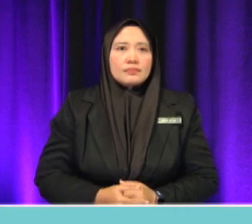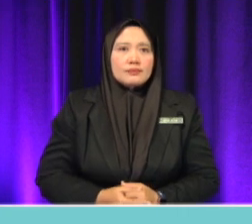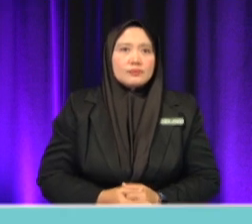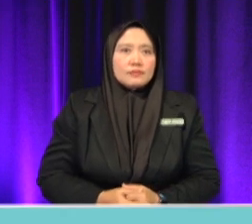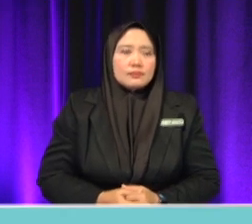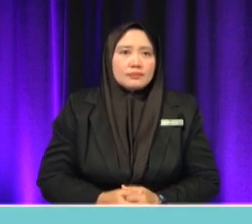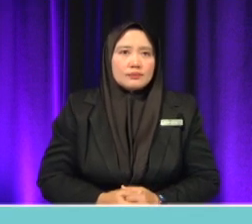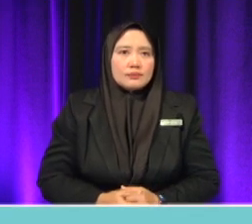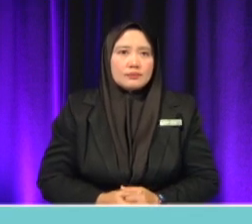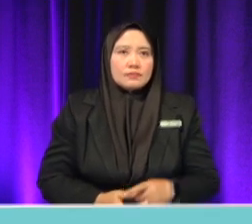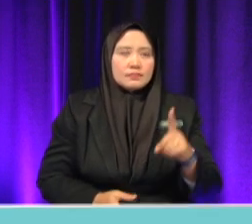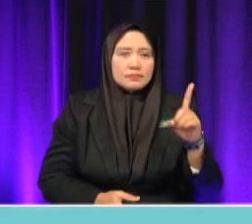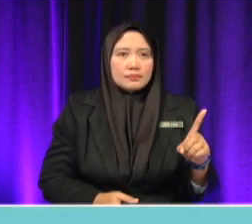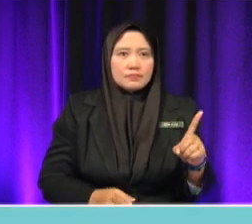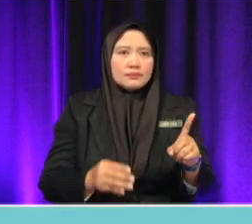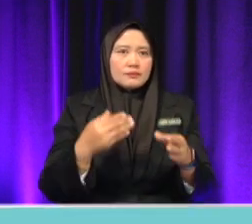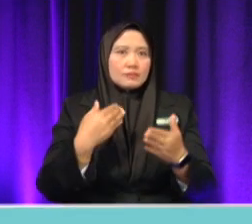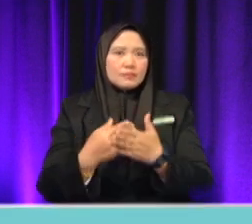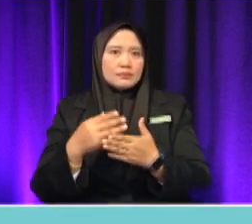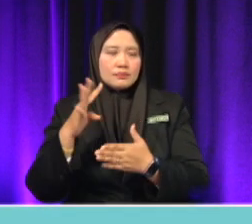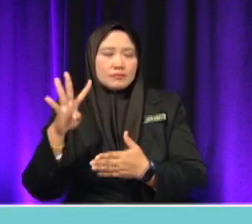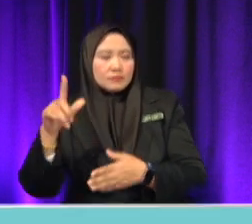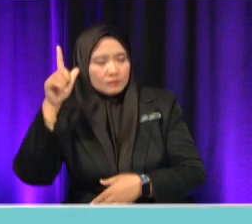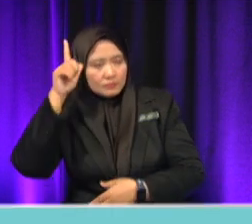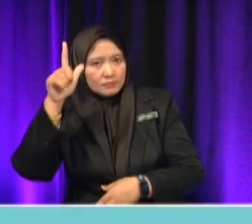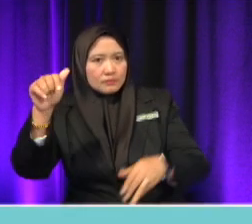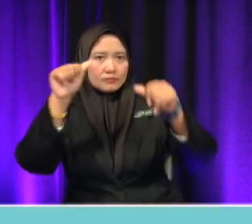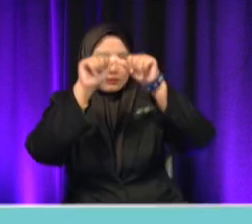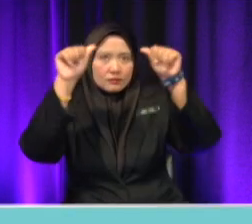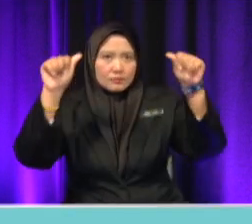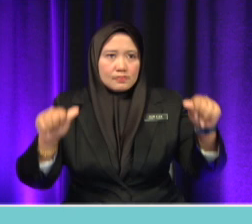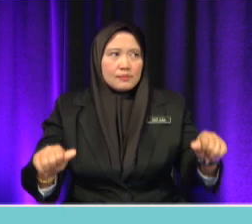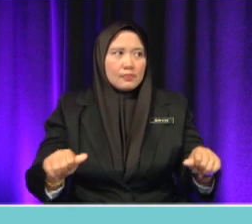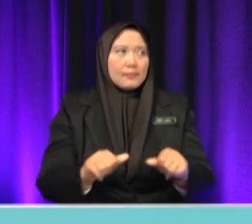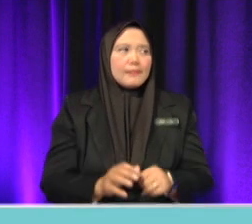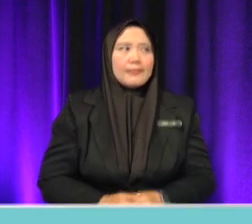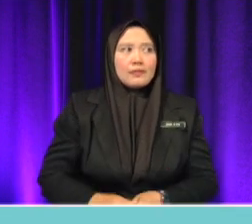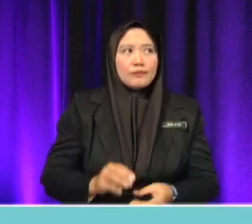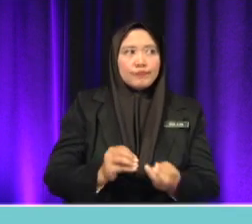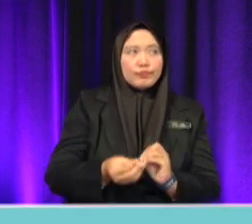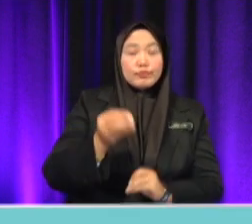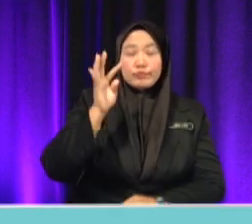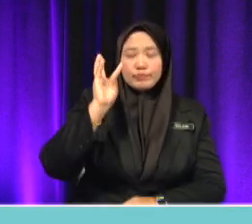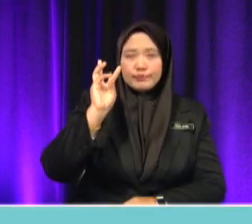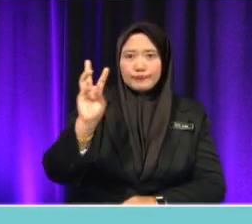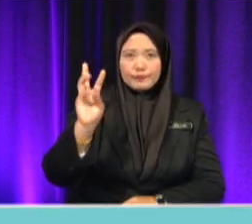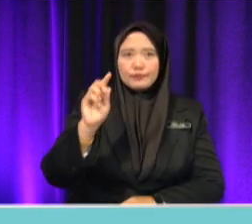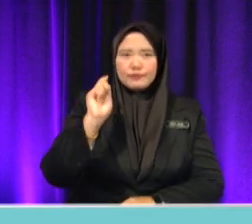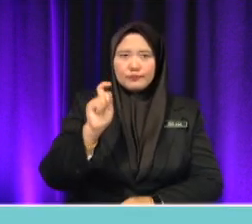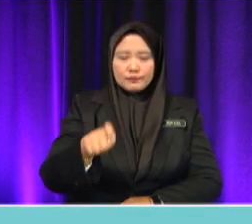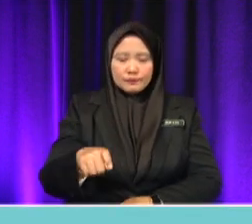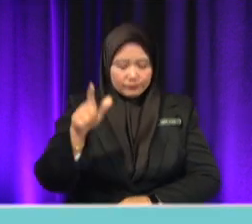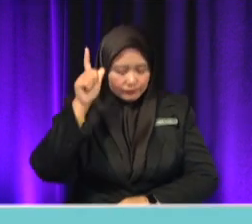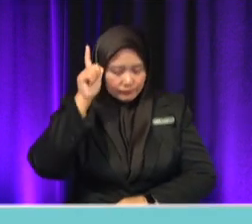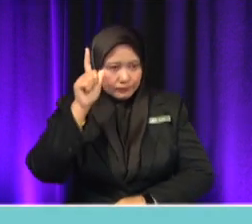for question number 6, you have to look at the article from all angles, from all parts, in order for you